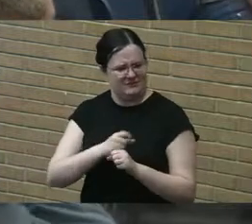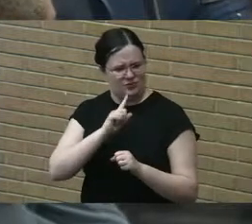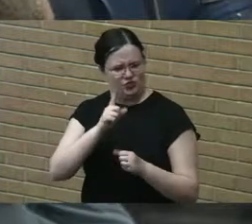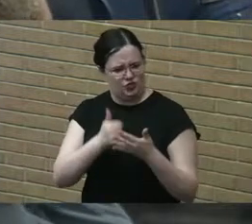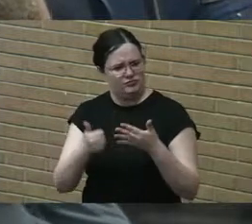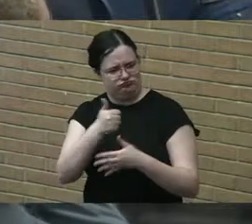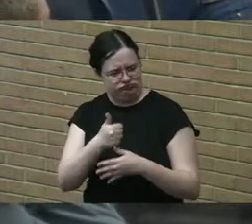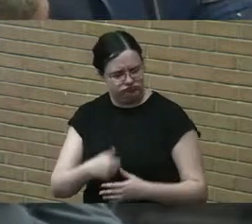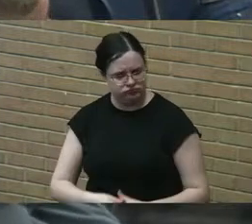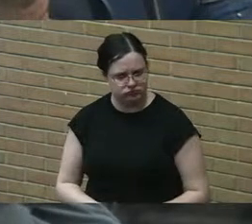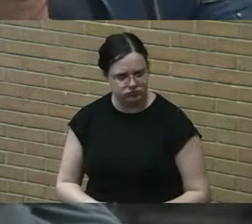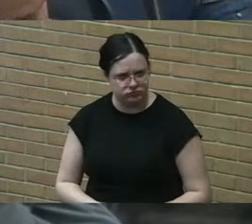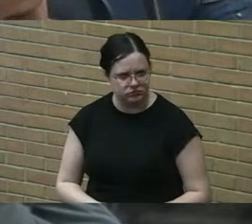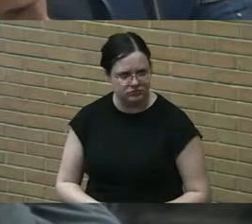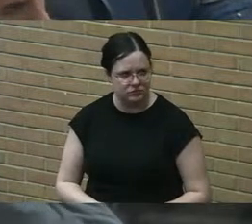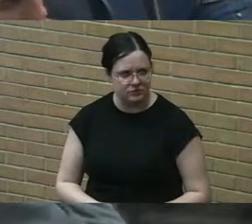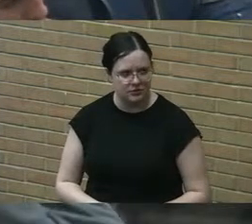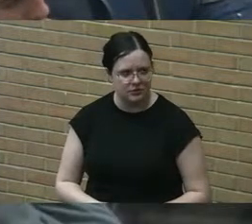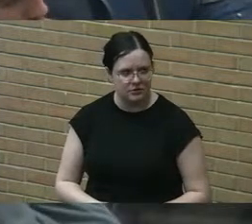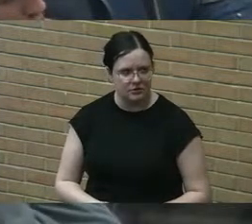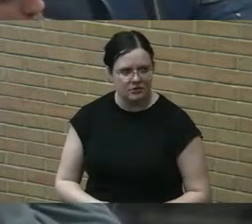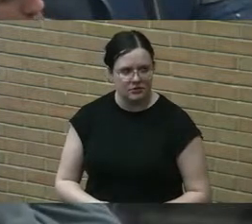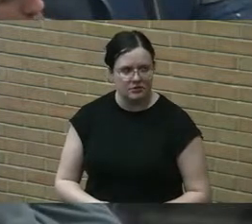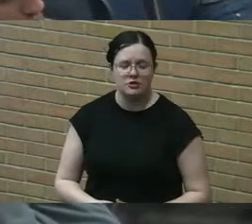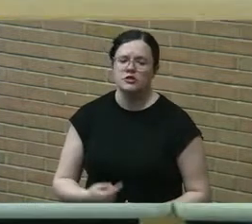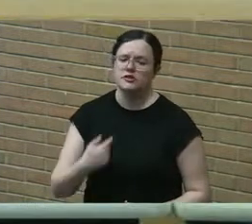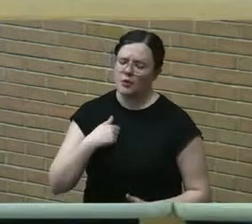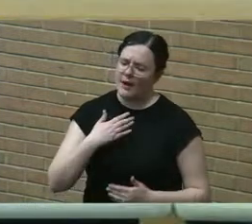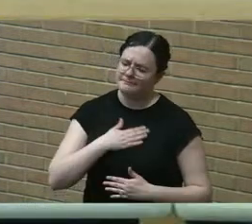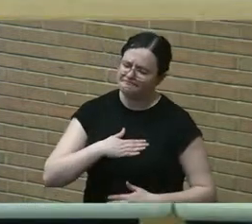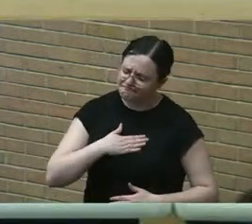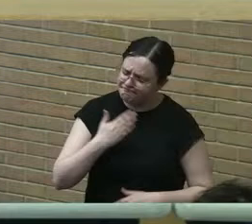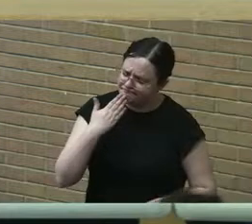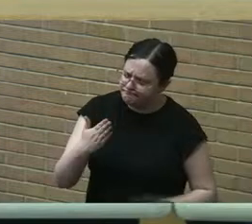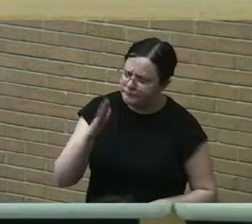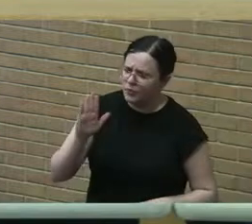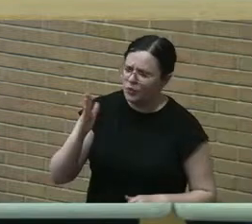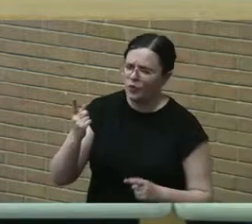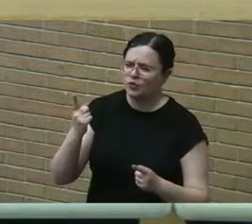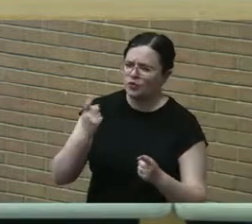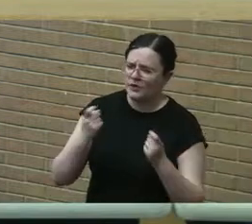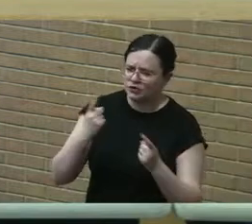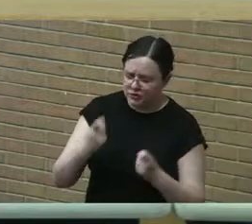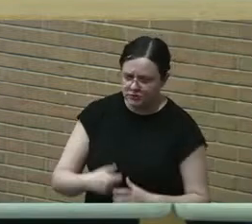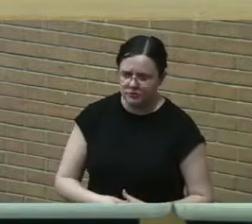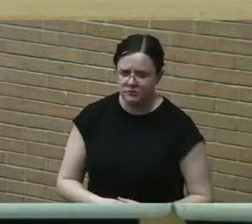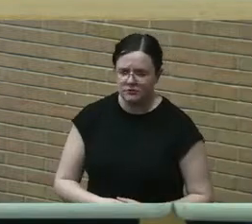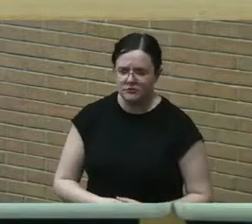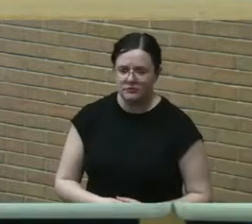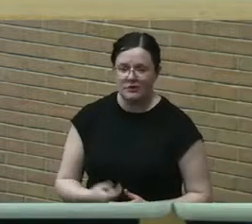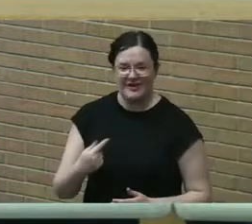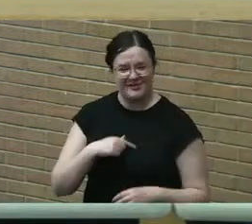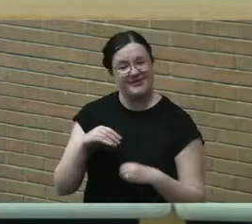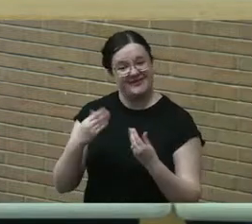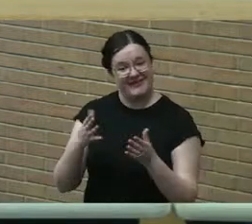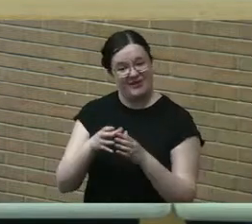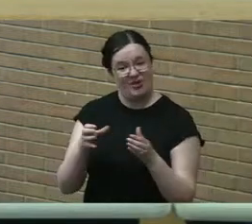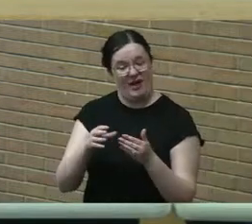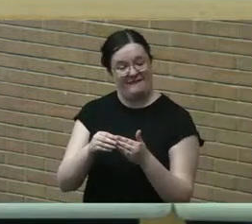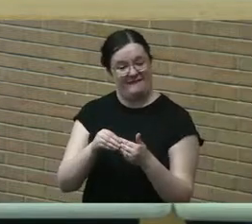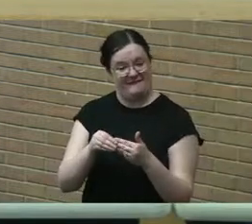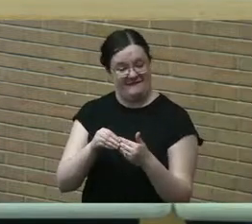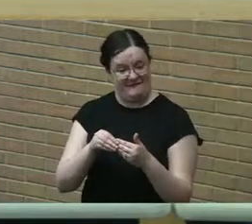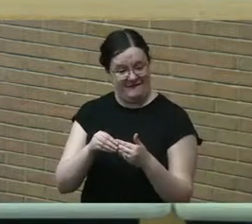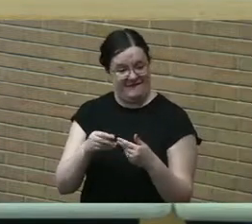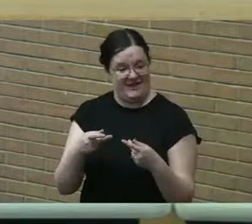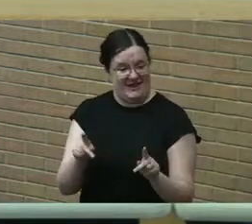do. So I appreciate your questioning. We've given you a lot of leeway in allowing us